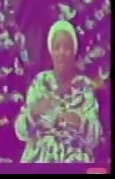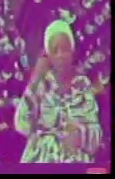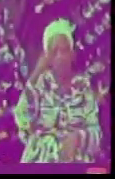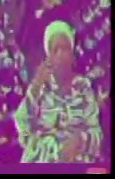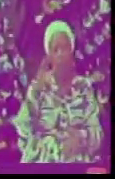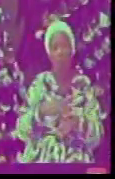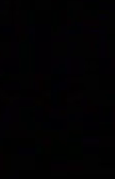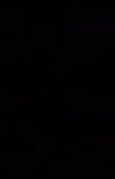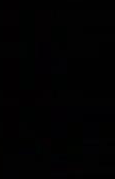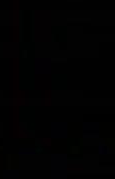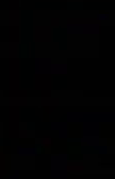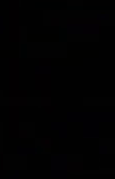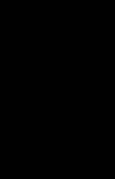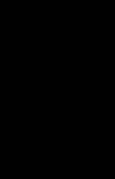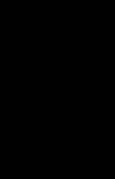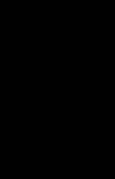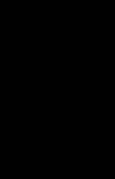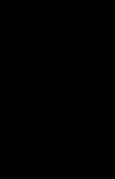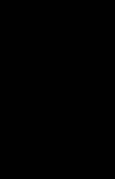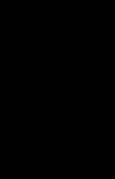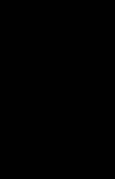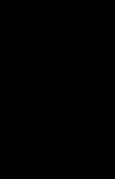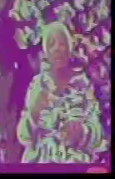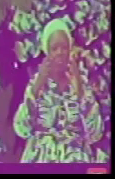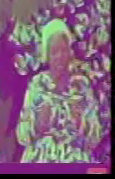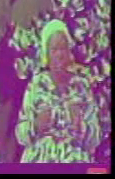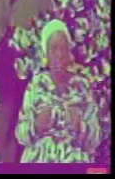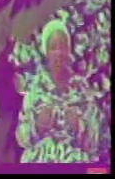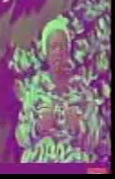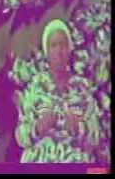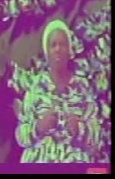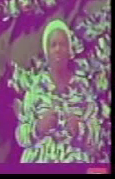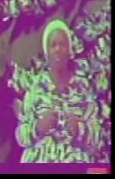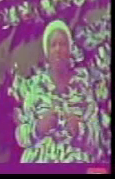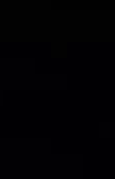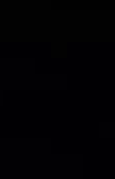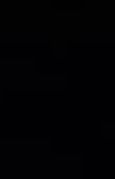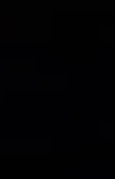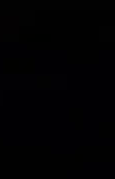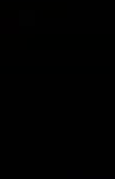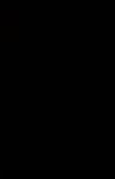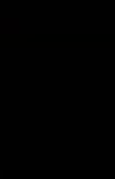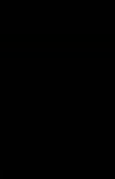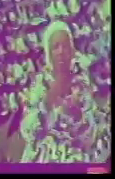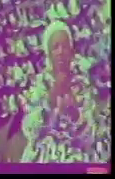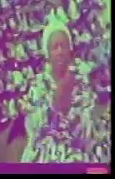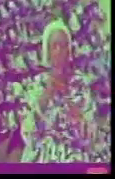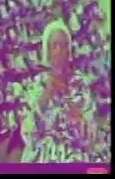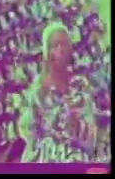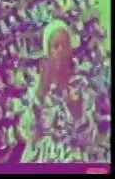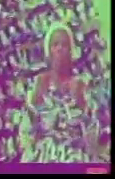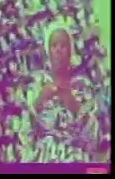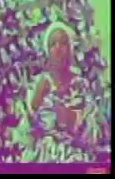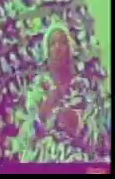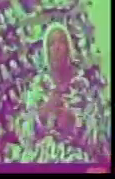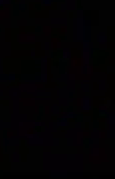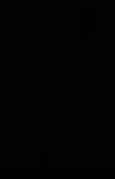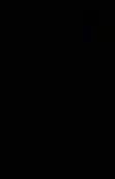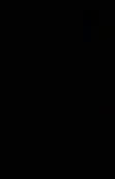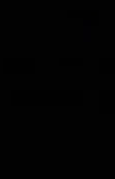to Christ, the one who of Calvary, immediately